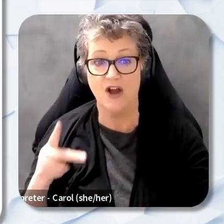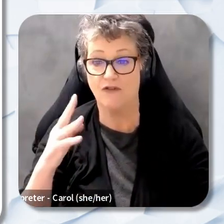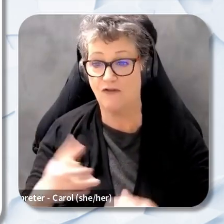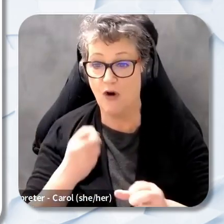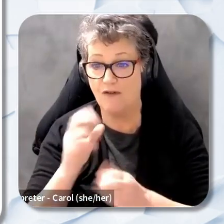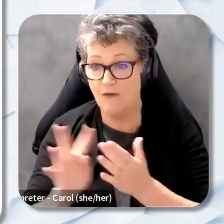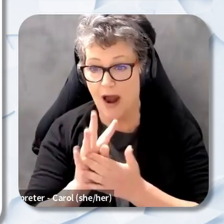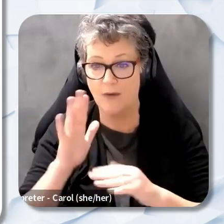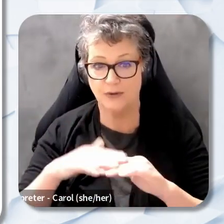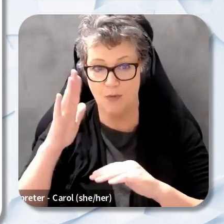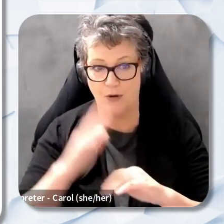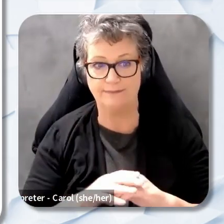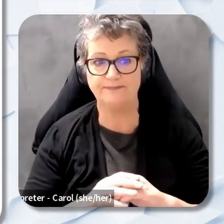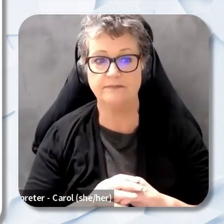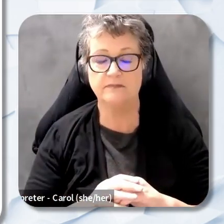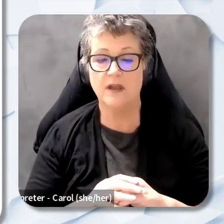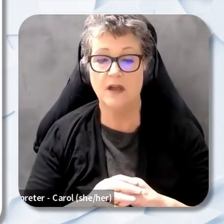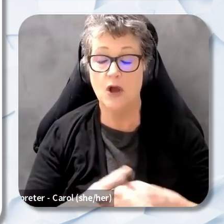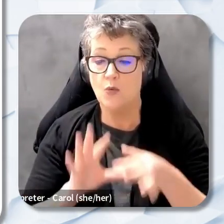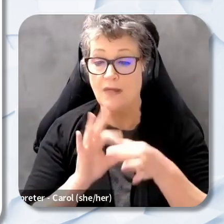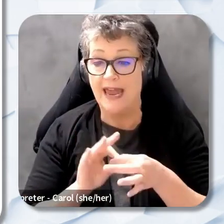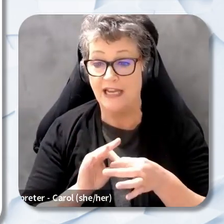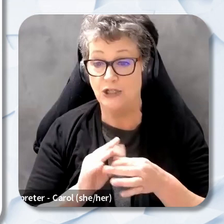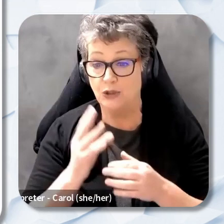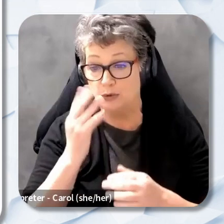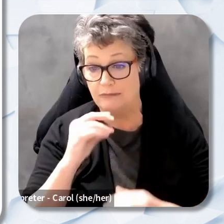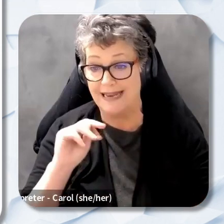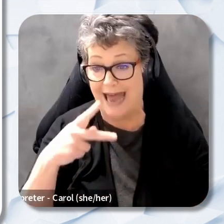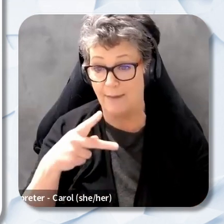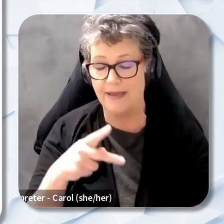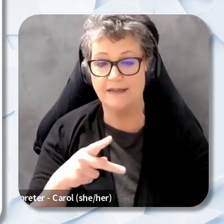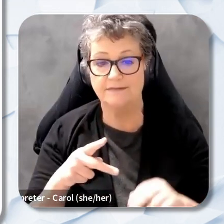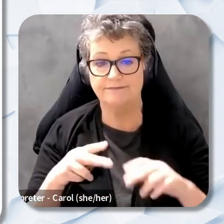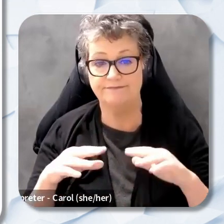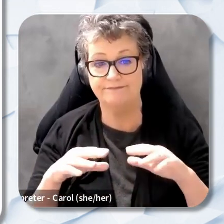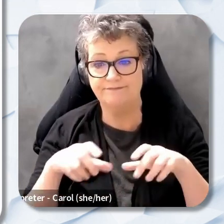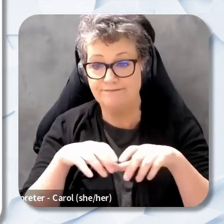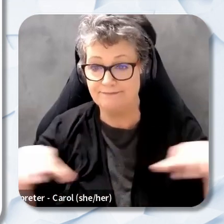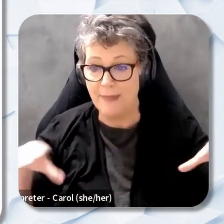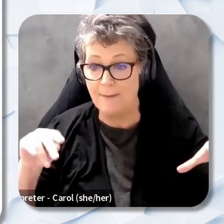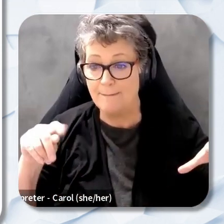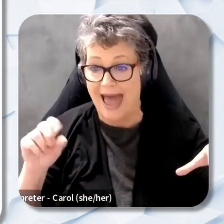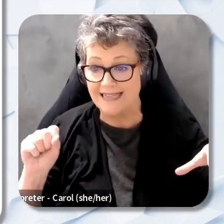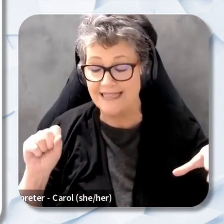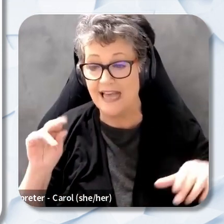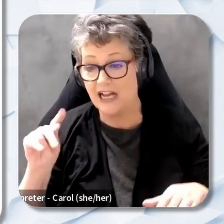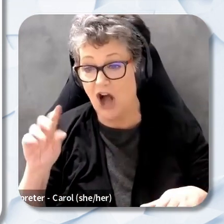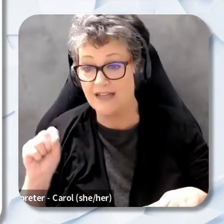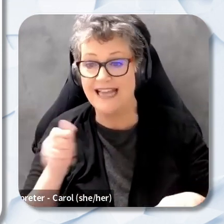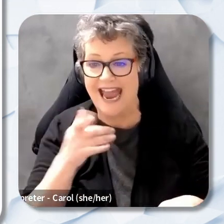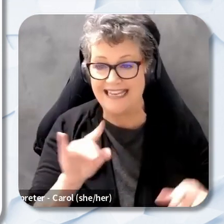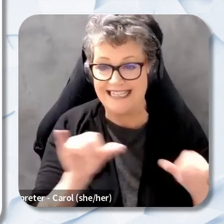hours. Furthermore, in relation to napping, cots or mats must be at least 18 inches